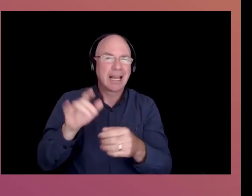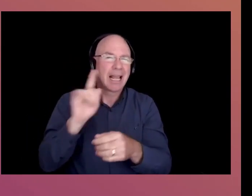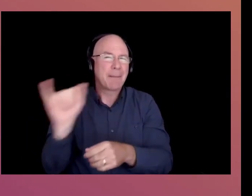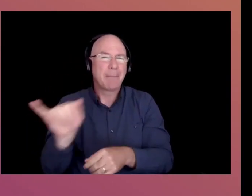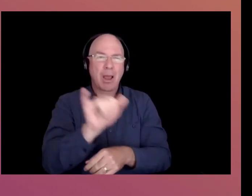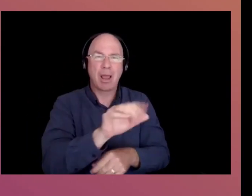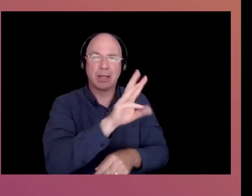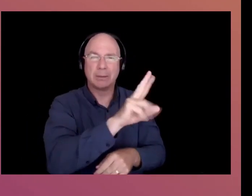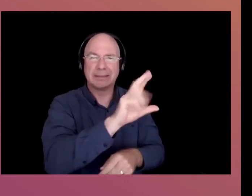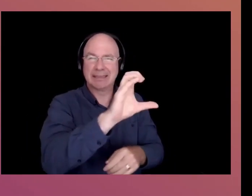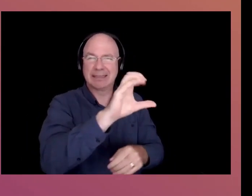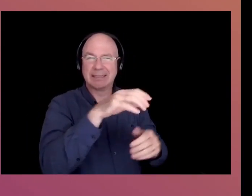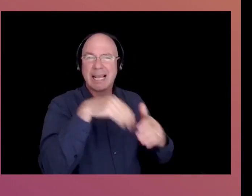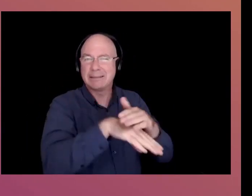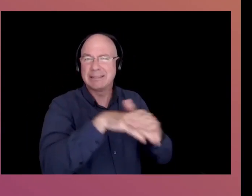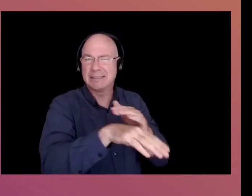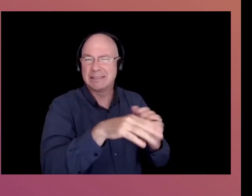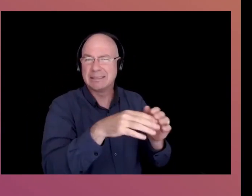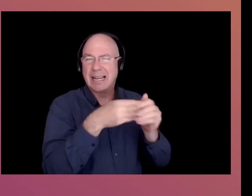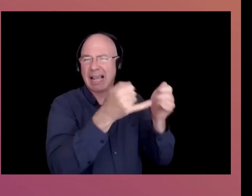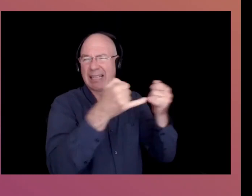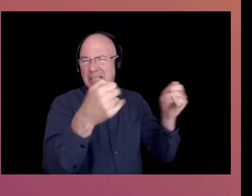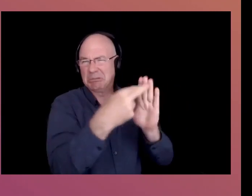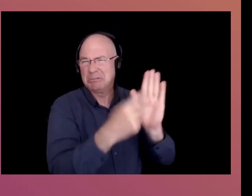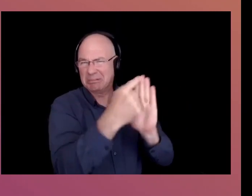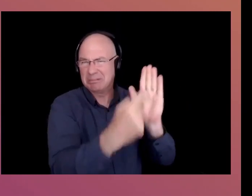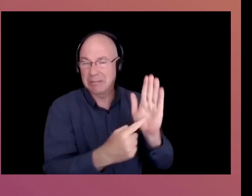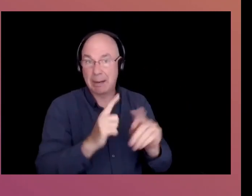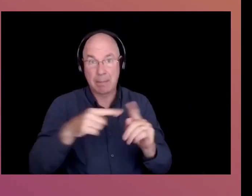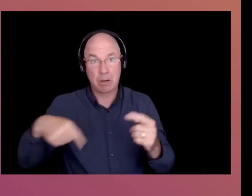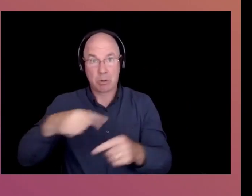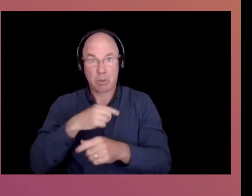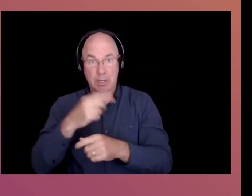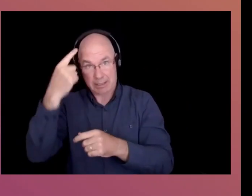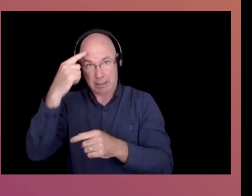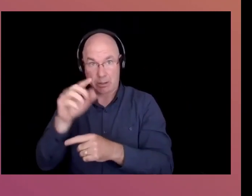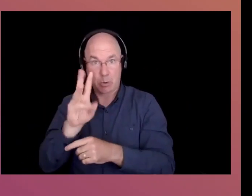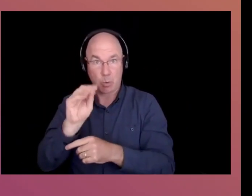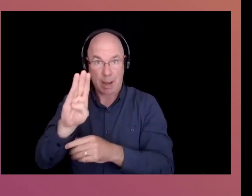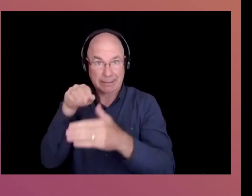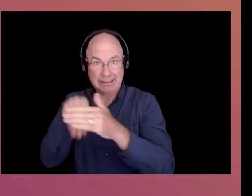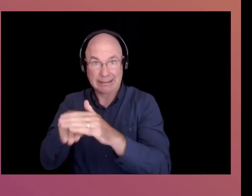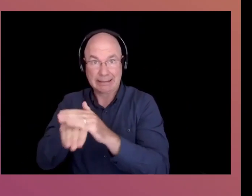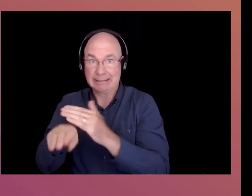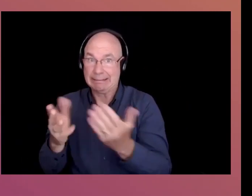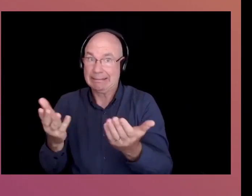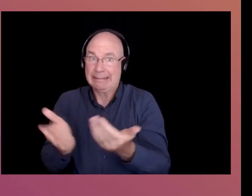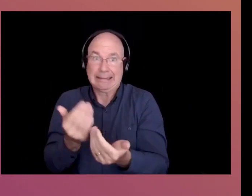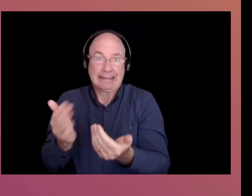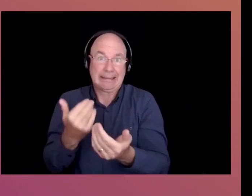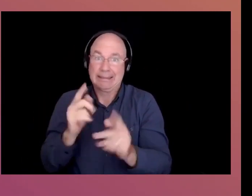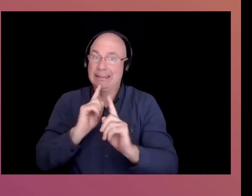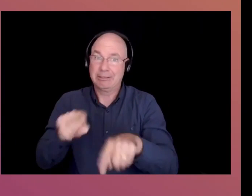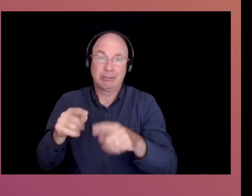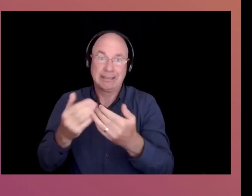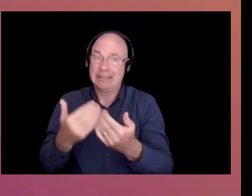guidelines. However, as with web accessibility, there is no easy solution to find and